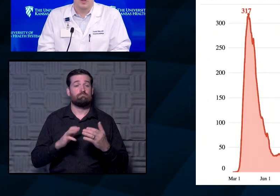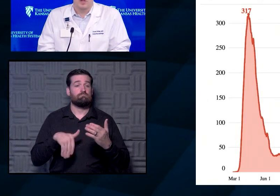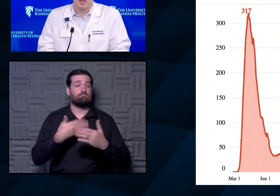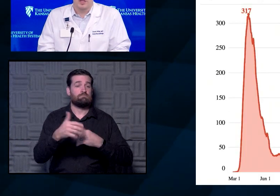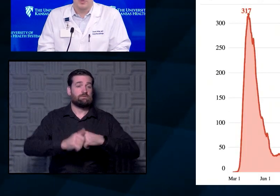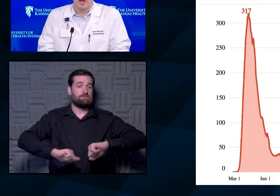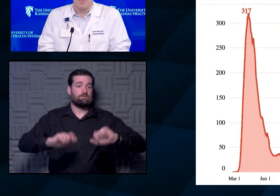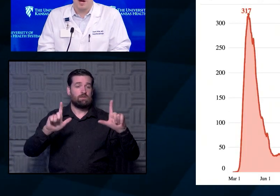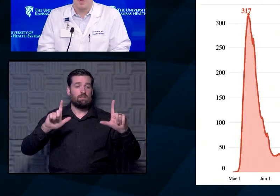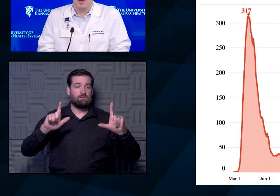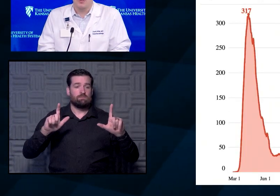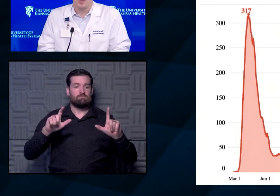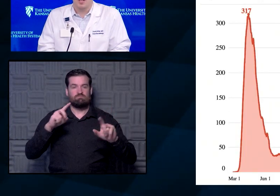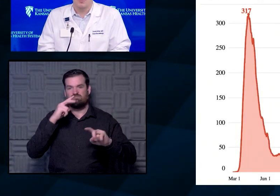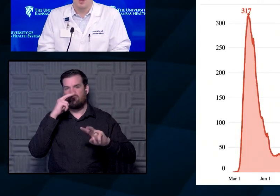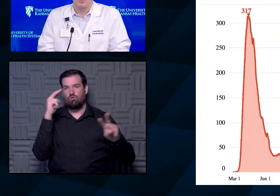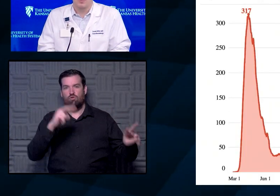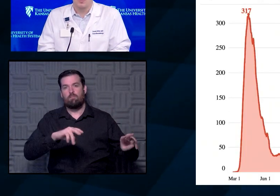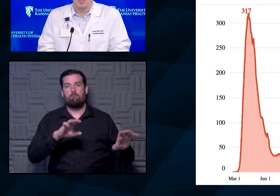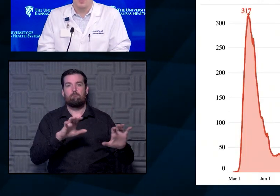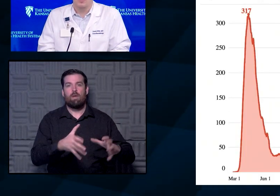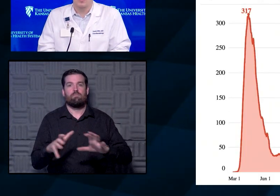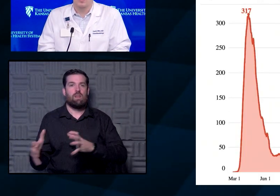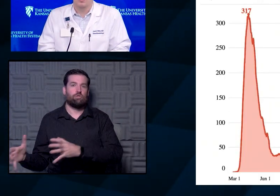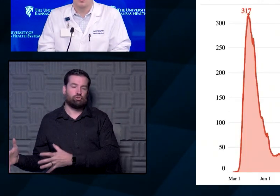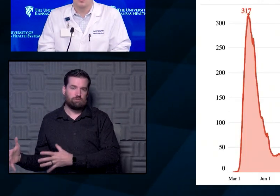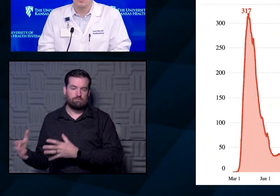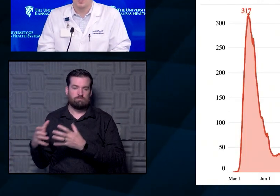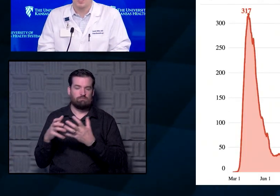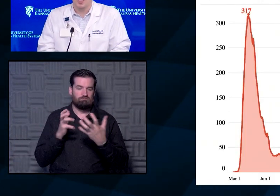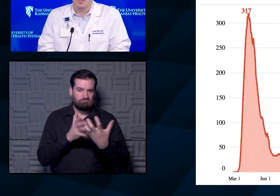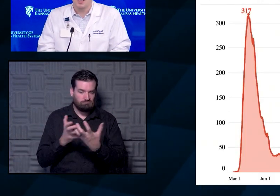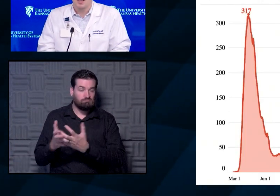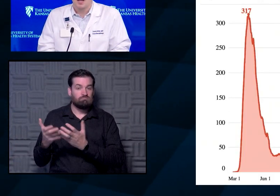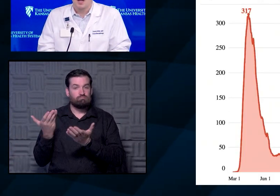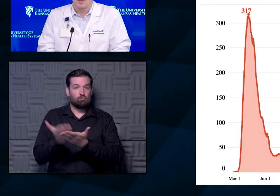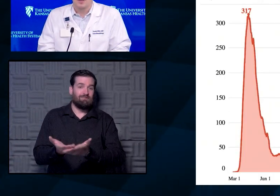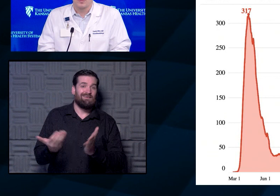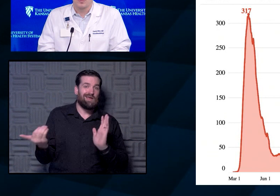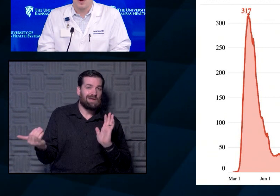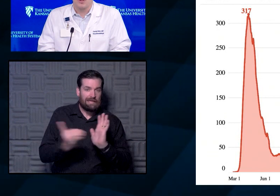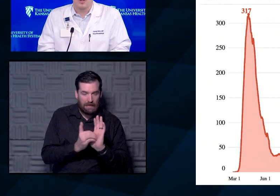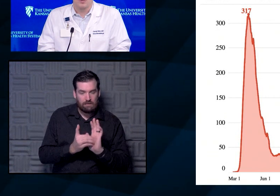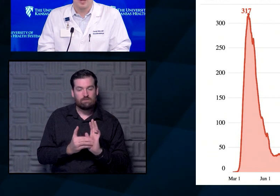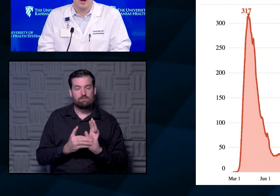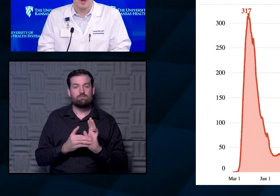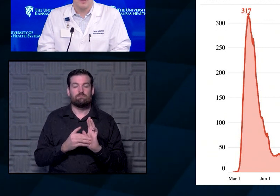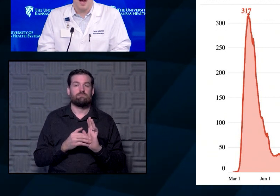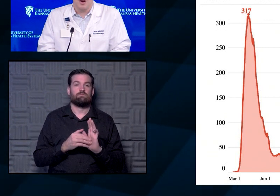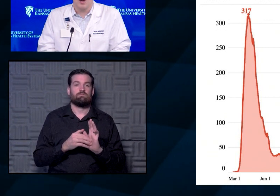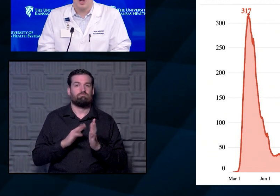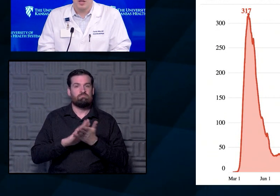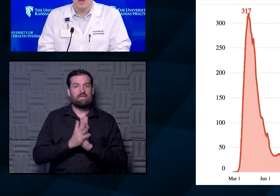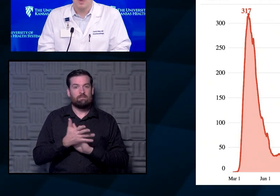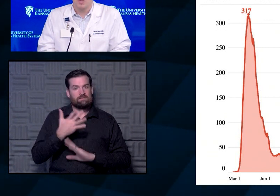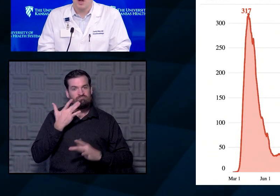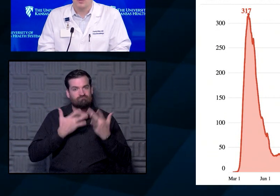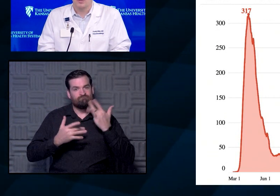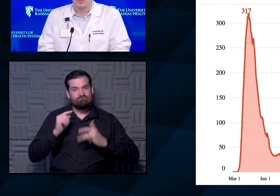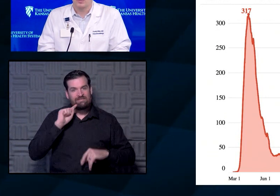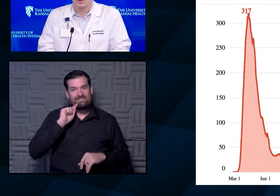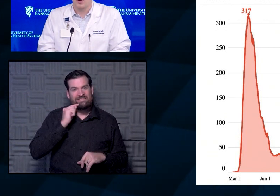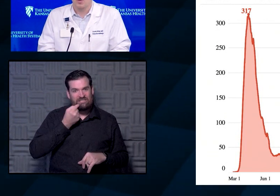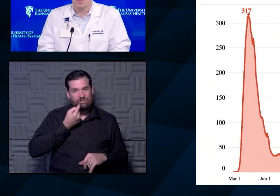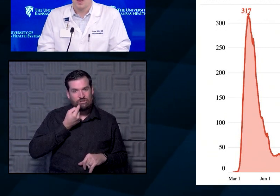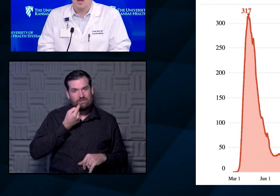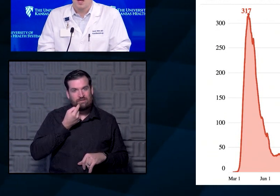slide looks a little bit at population adjusted new cases to prove again that the situation is becoming dire in the